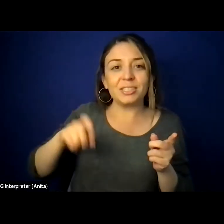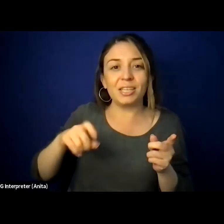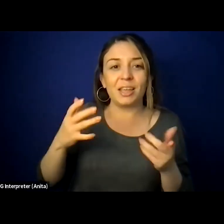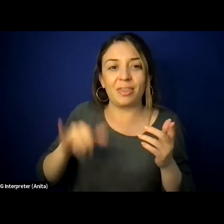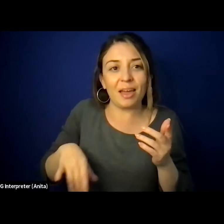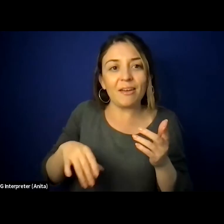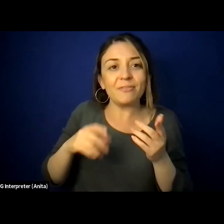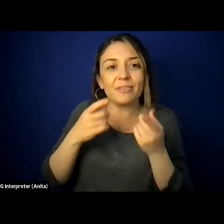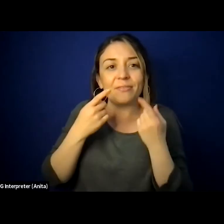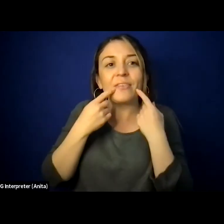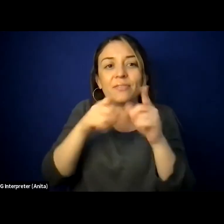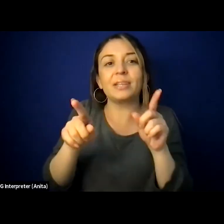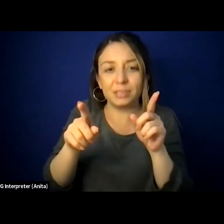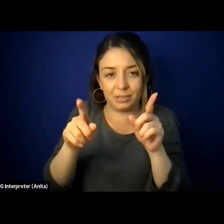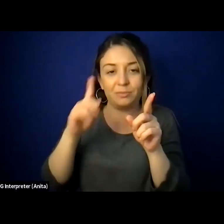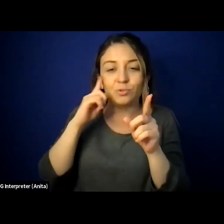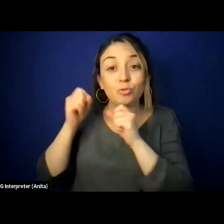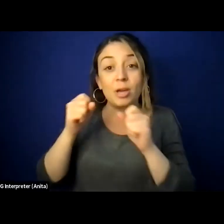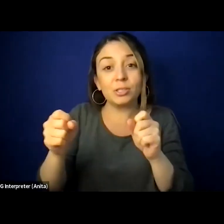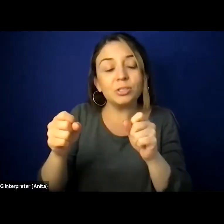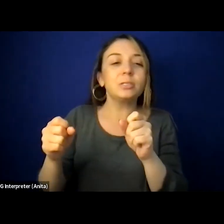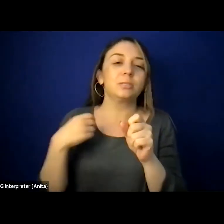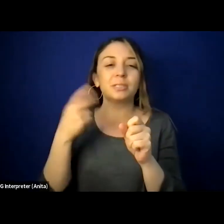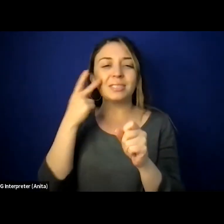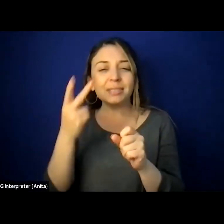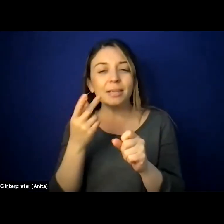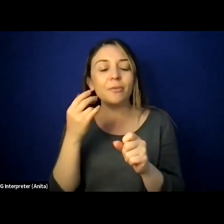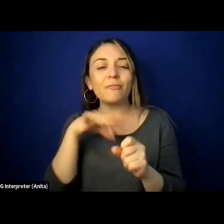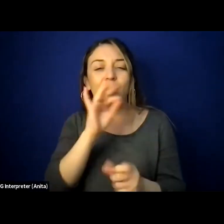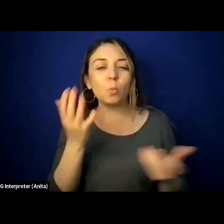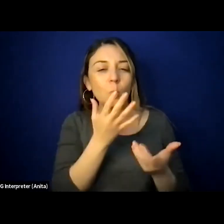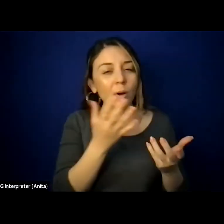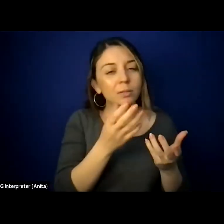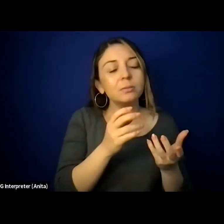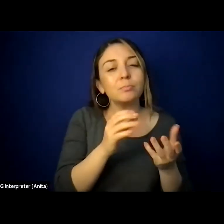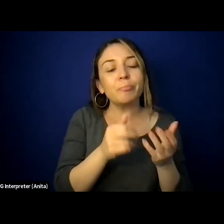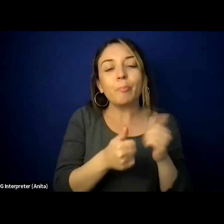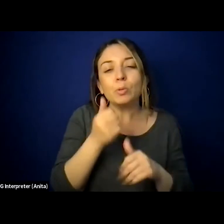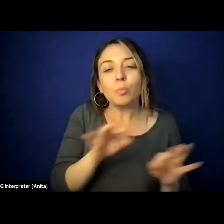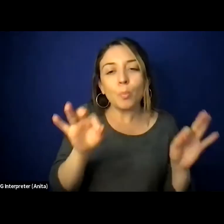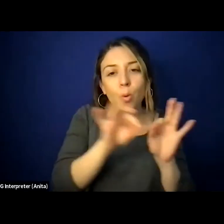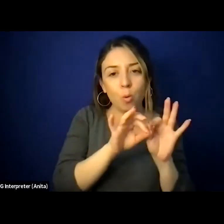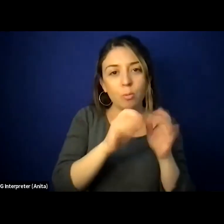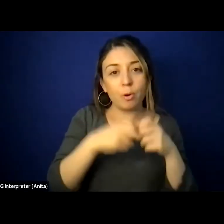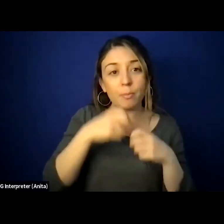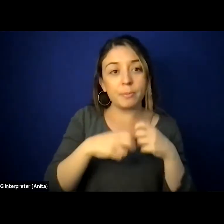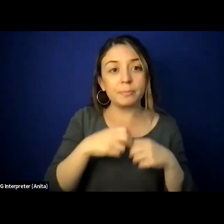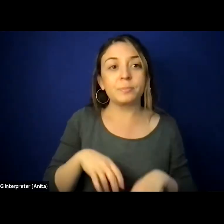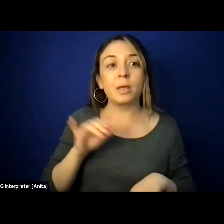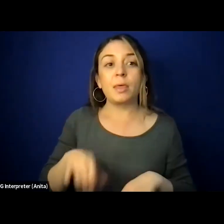strategies to solve some of our society's most pressing problems. So in the book Pleasure